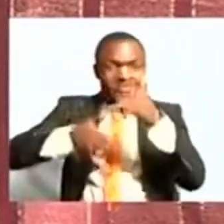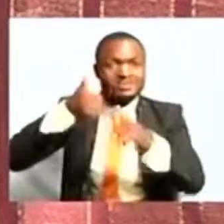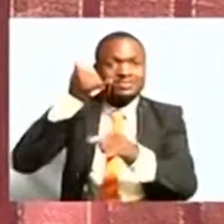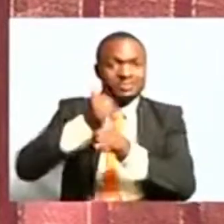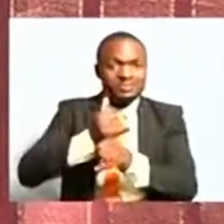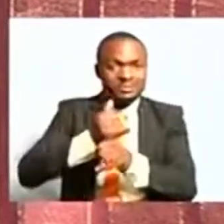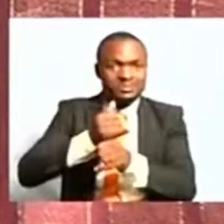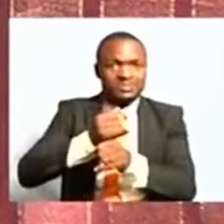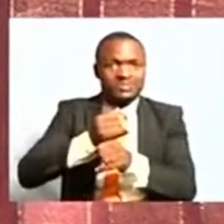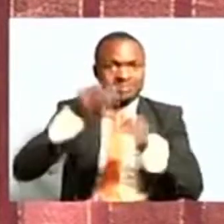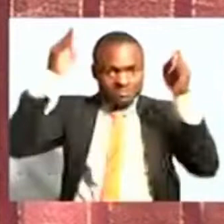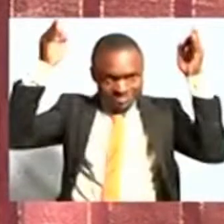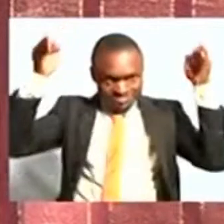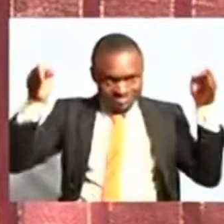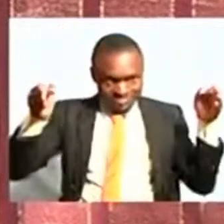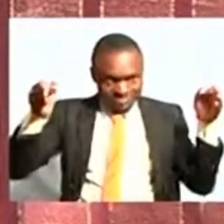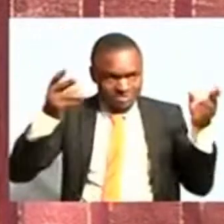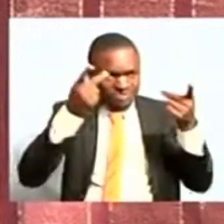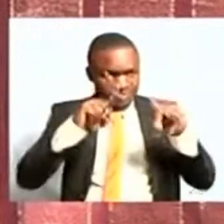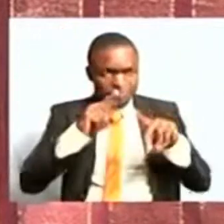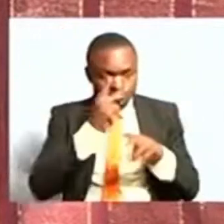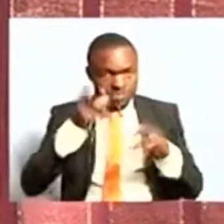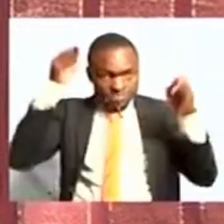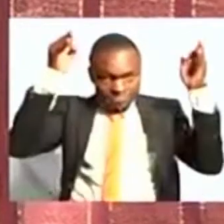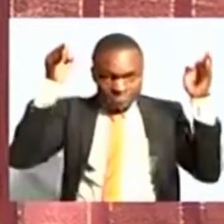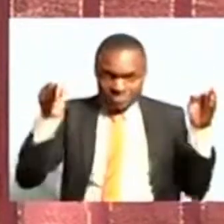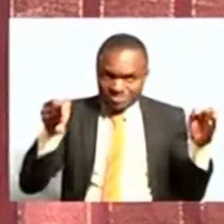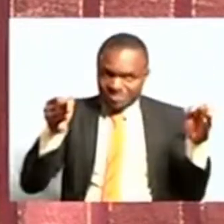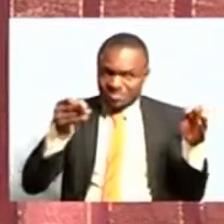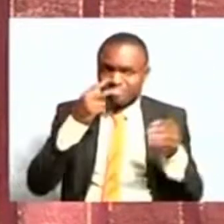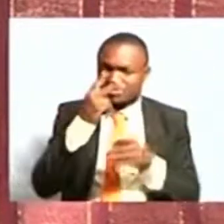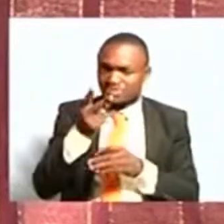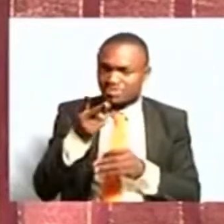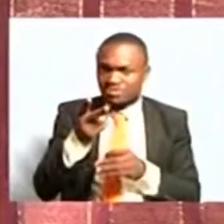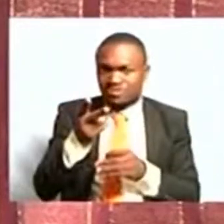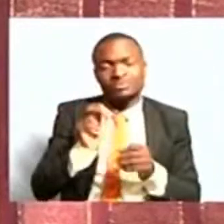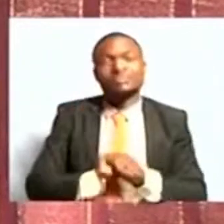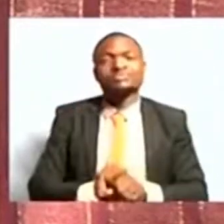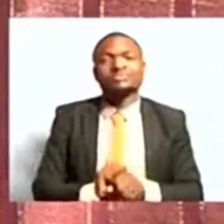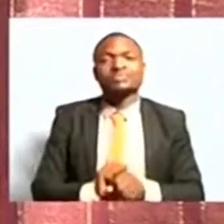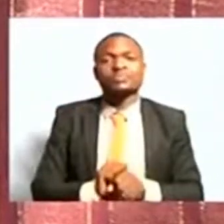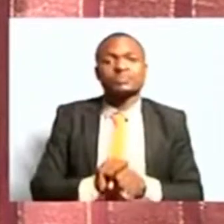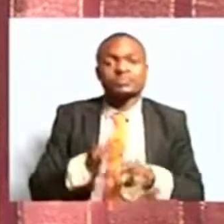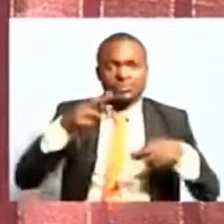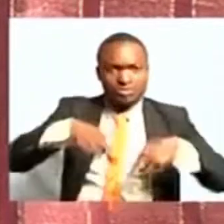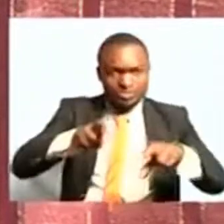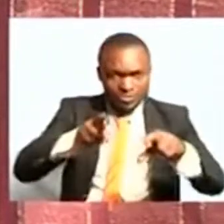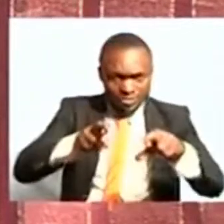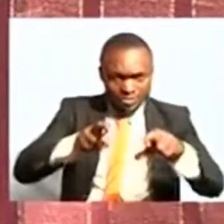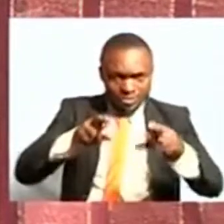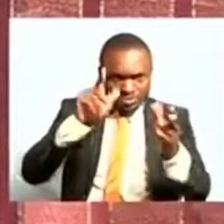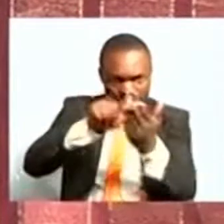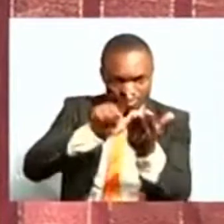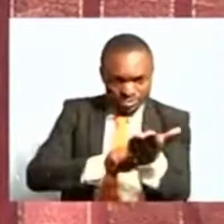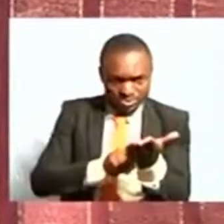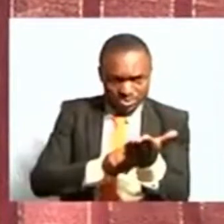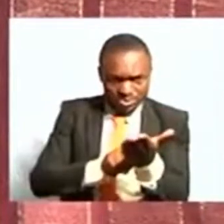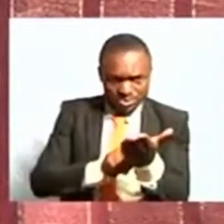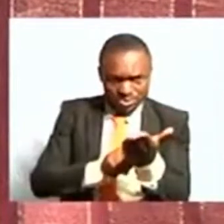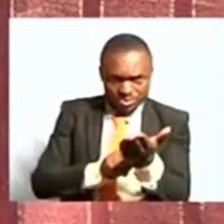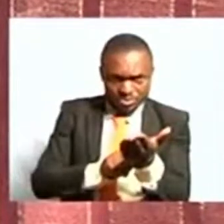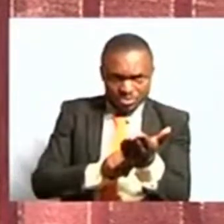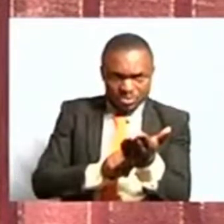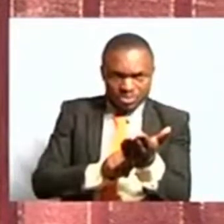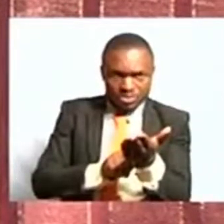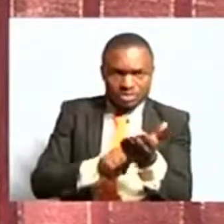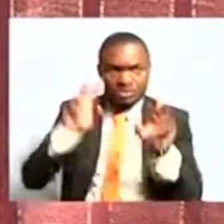is justice. So when we're looking at justice, it's looking at traffic law enforcement. So the theme is